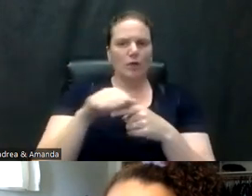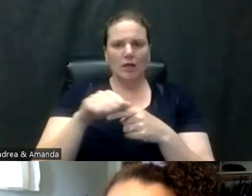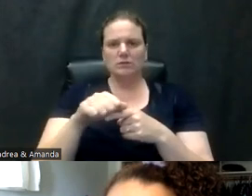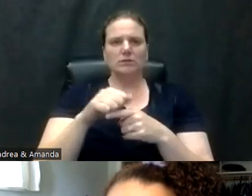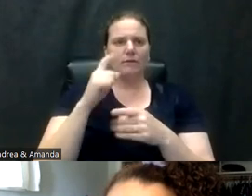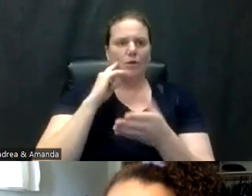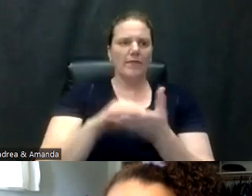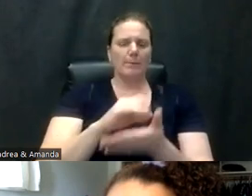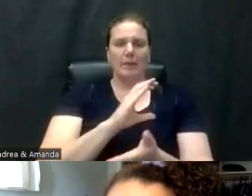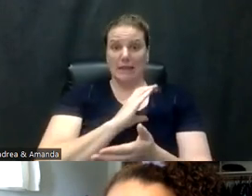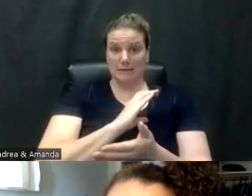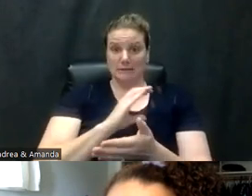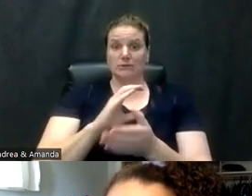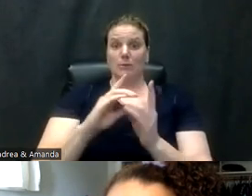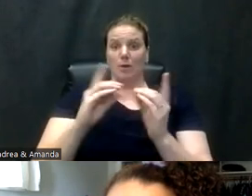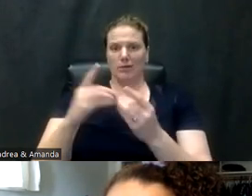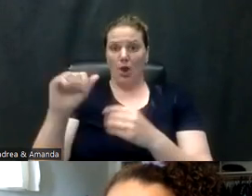Police Department, assess critical